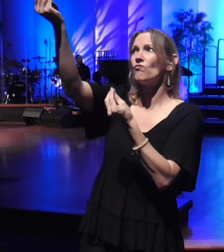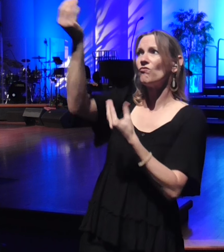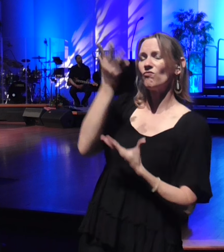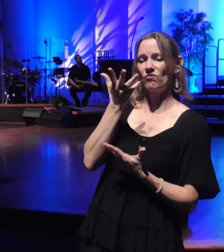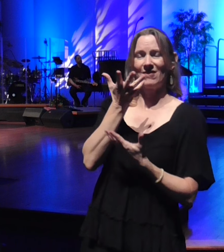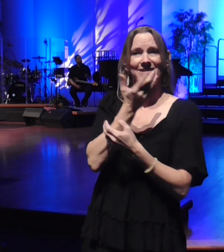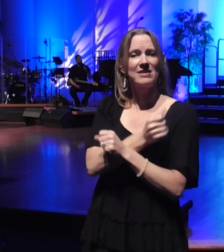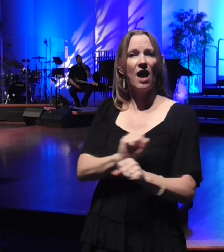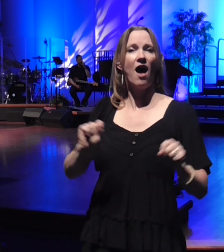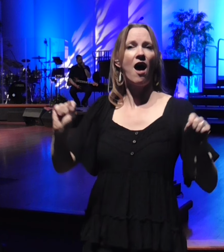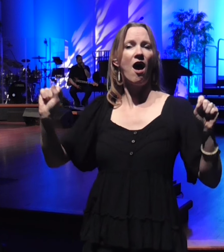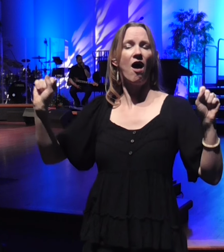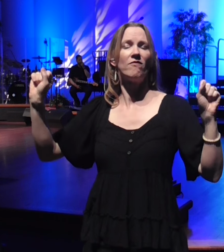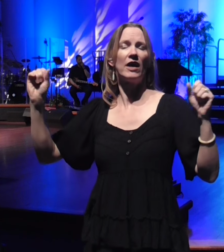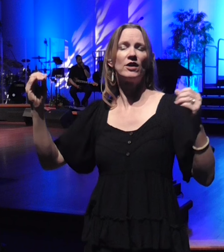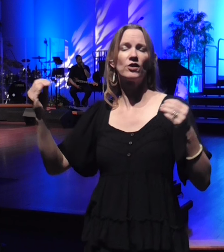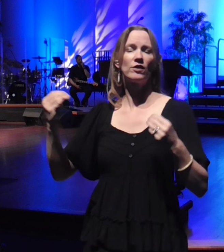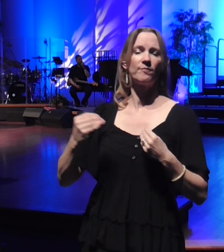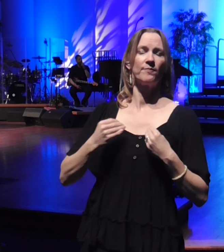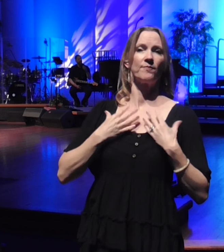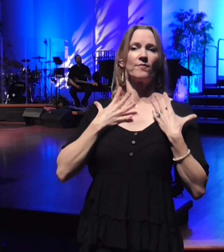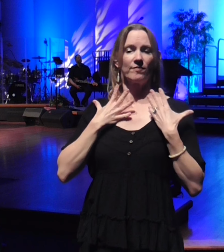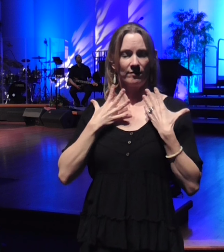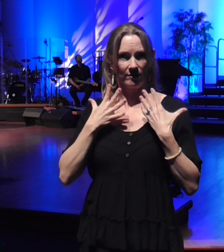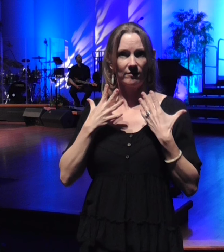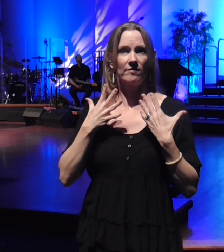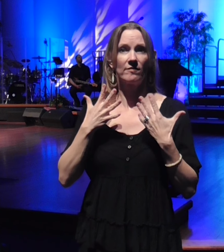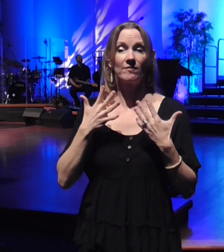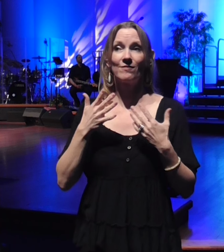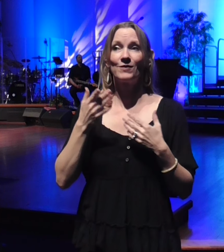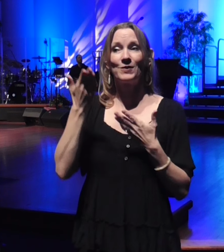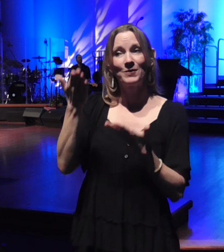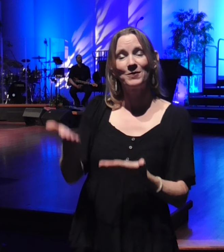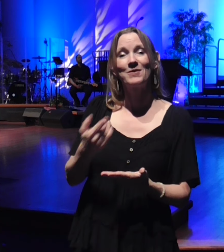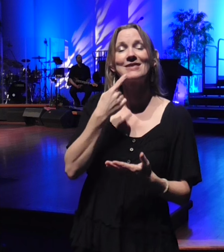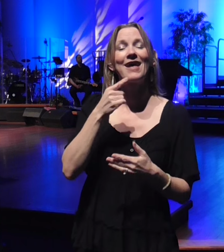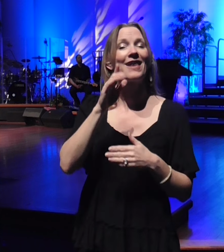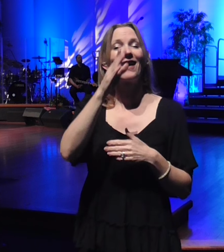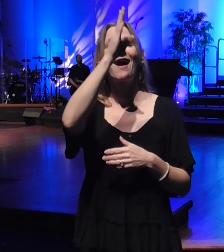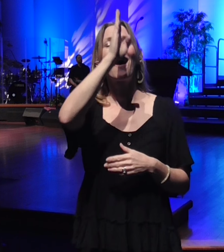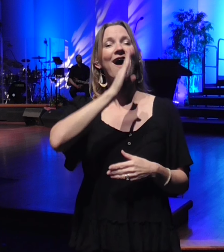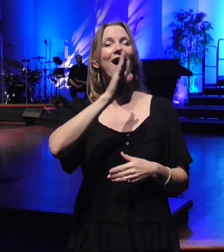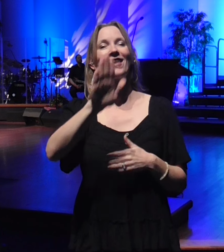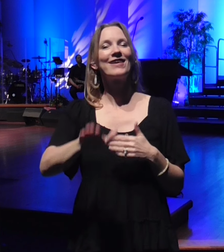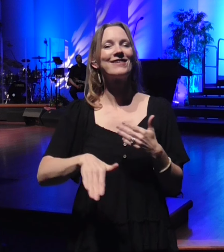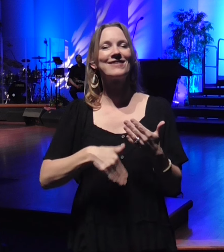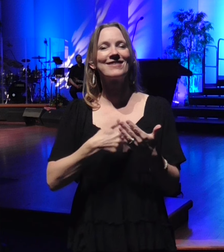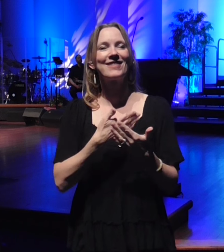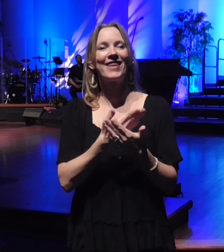salvation came shining through you, and you said, God is